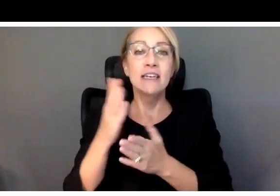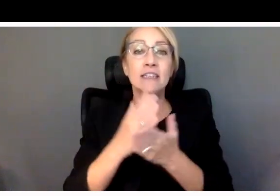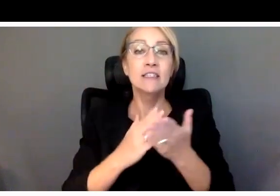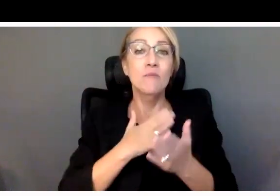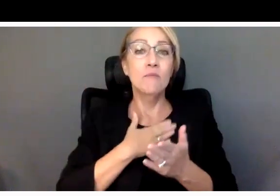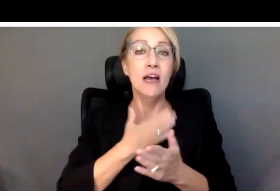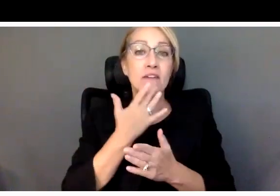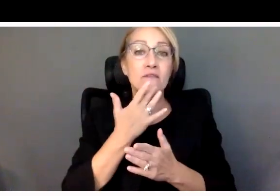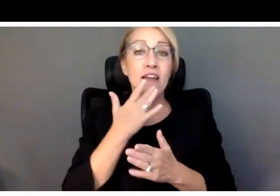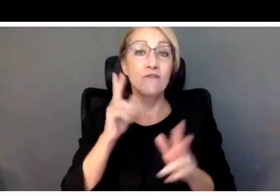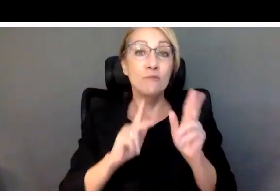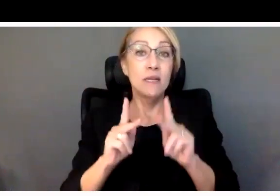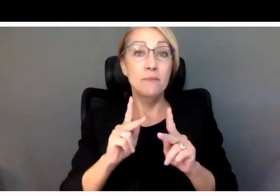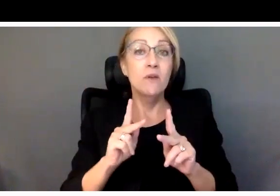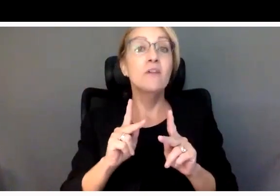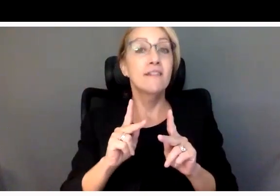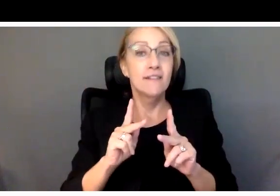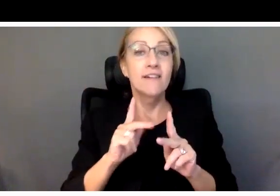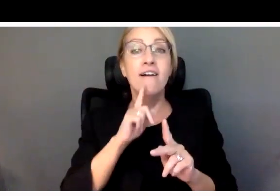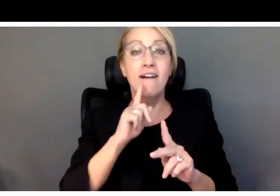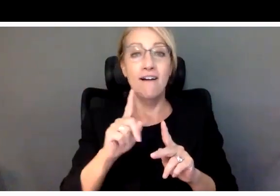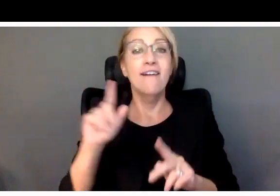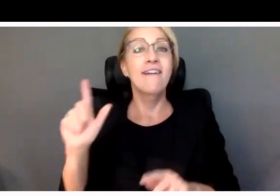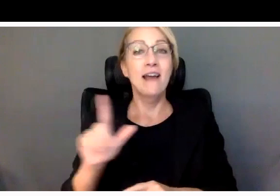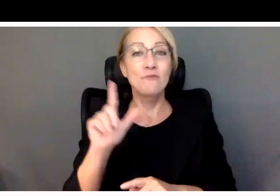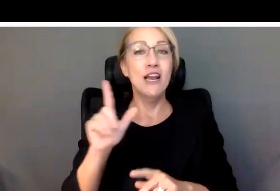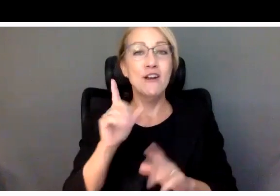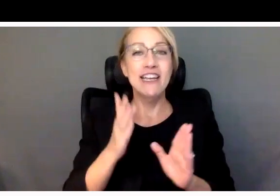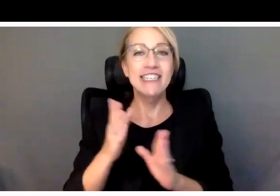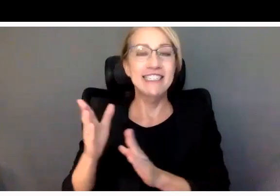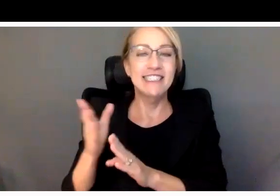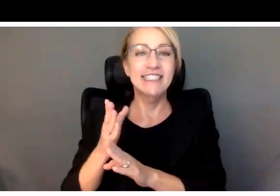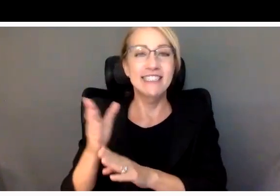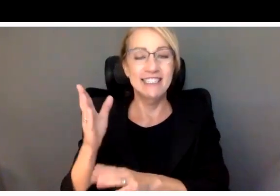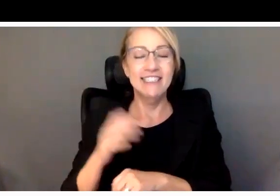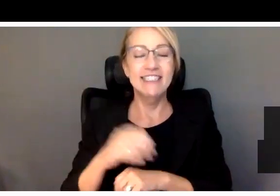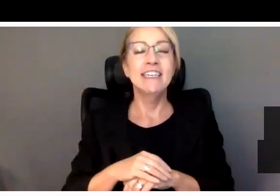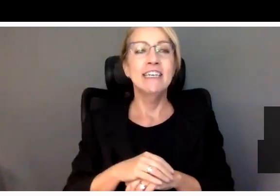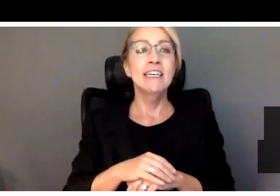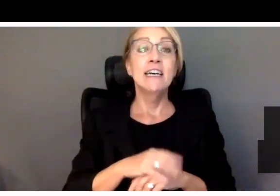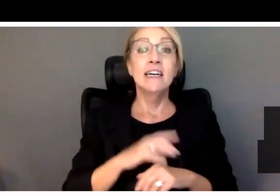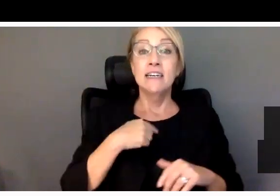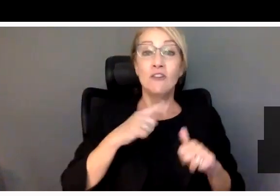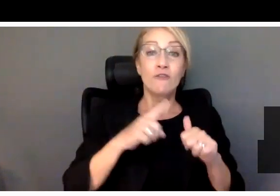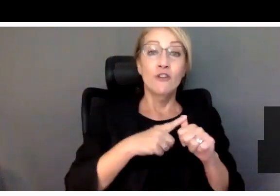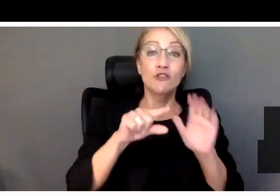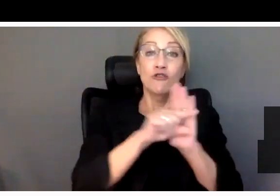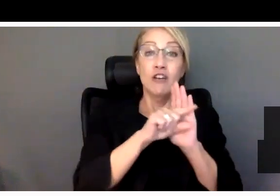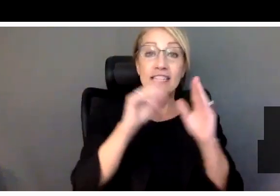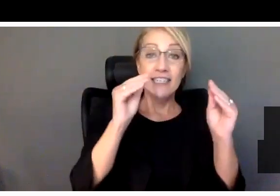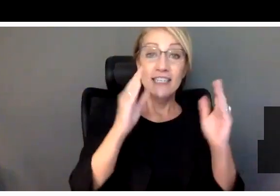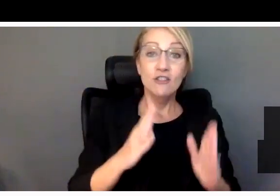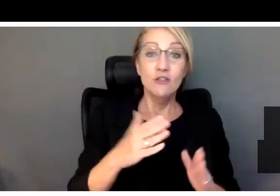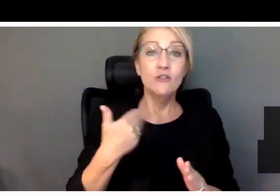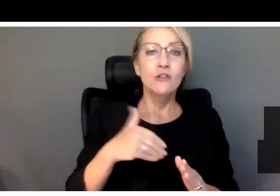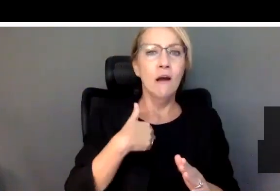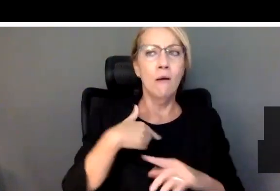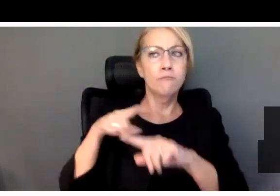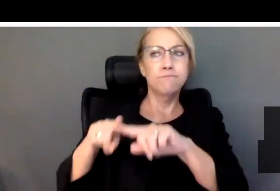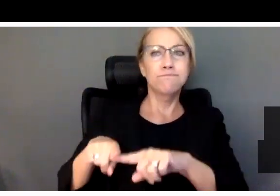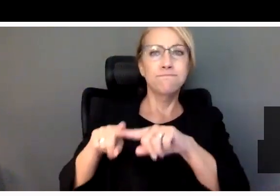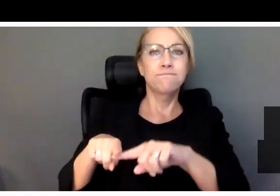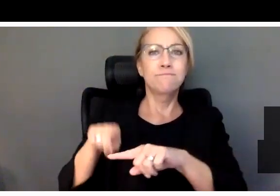people are librarians. And as a first grade teacher, I am very dependent on our school